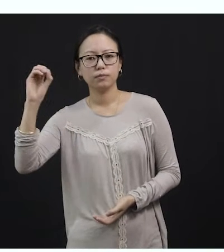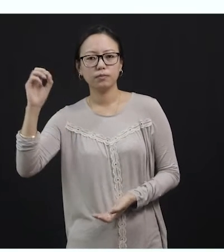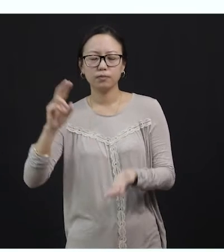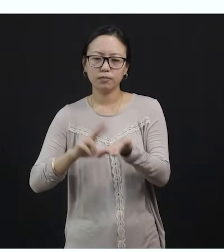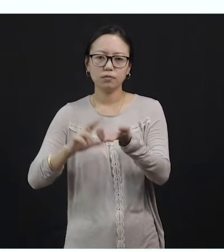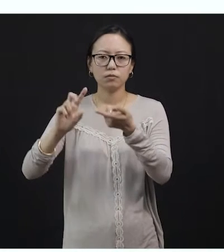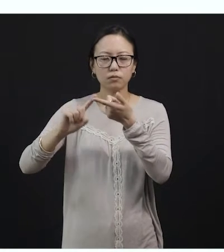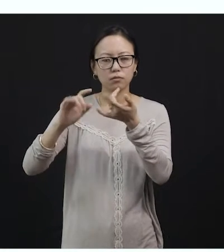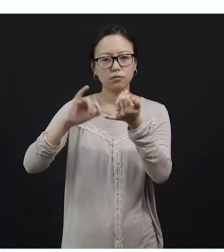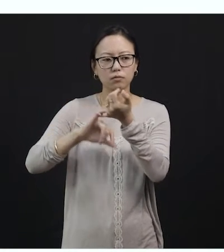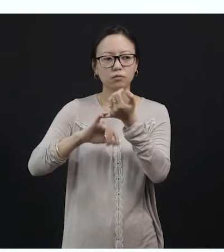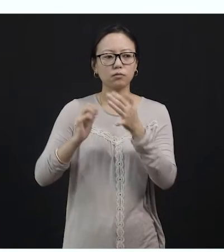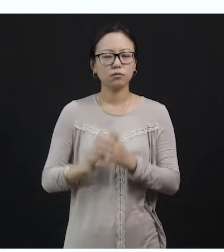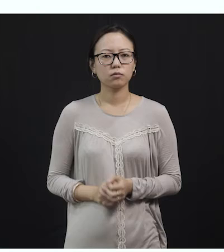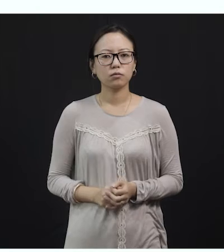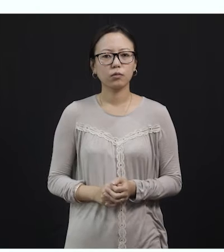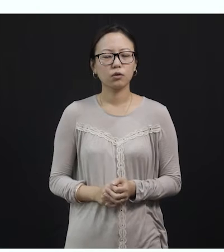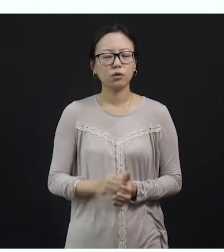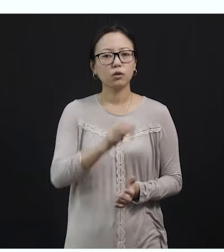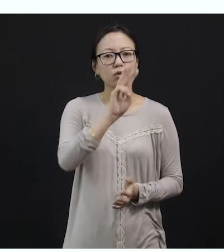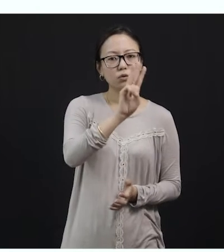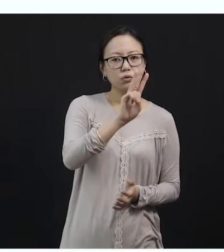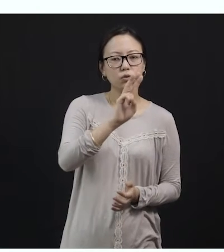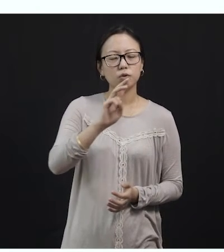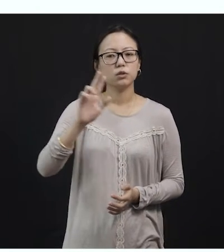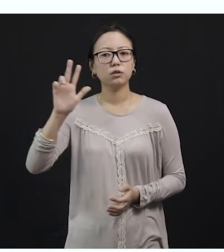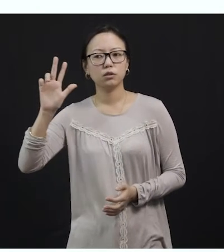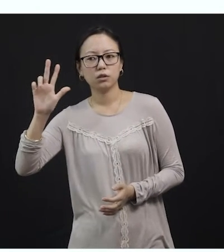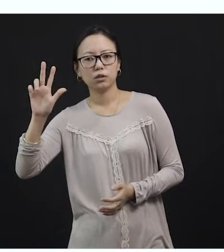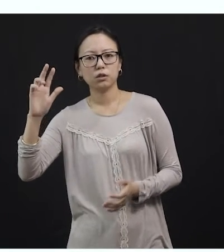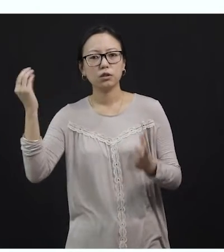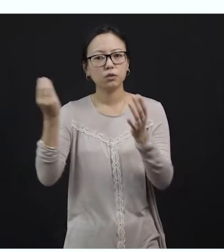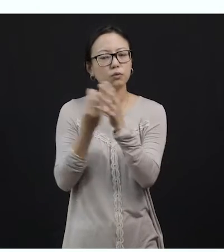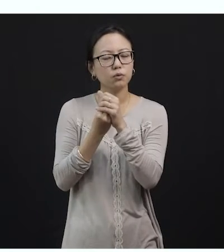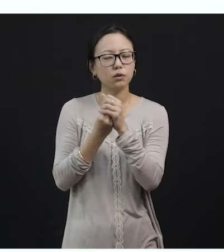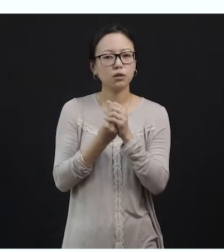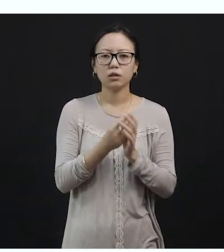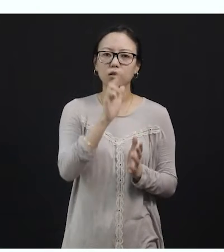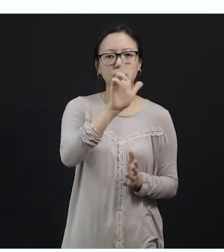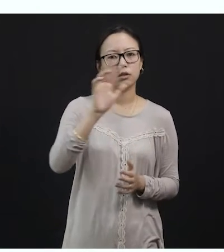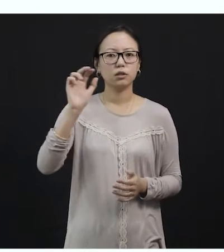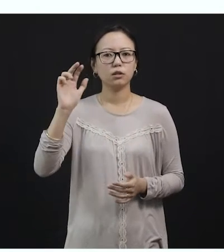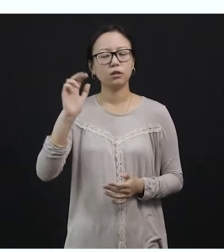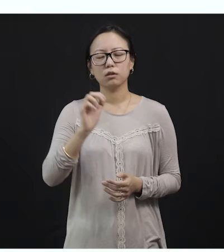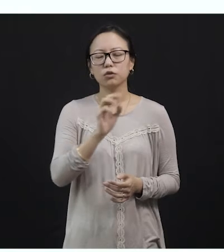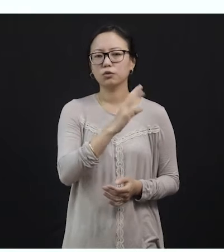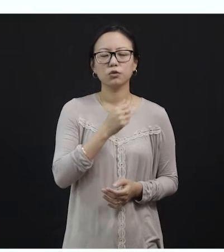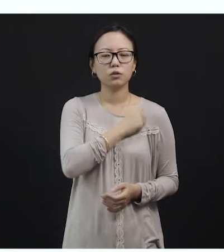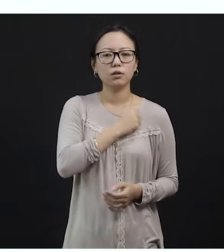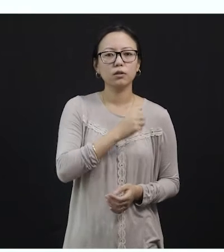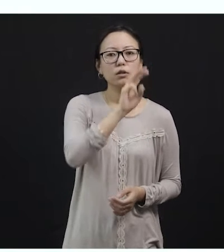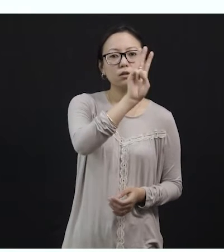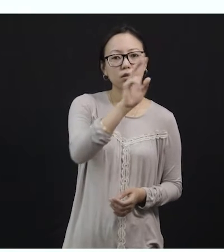So if you put together 3 and 8, you get 38. All right, children? Similarly,